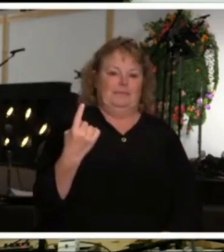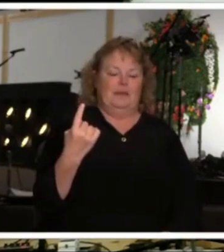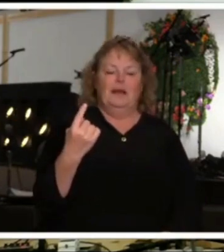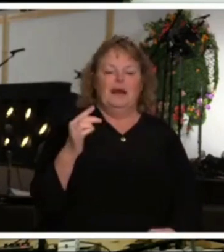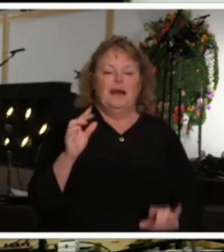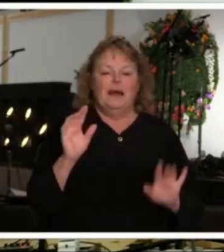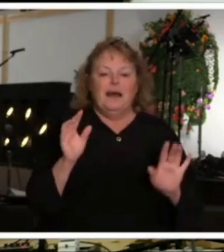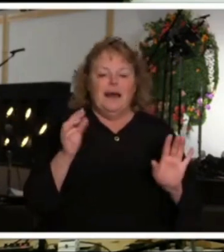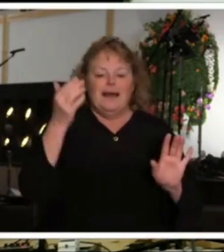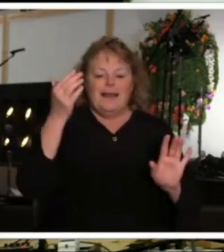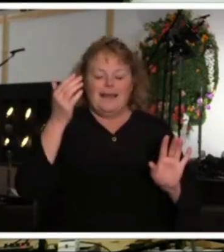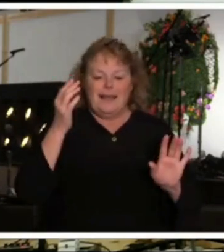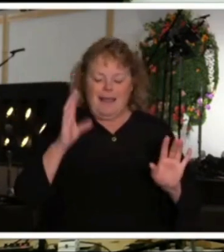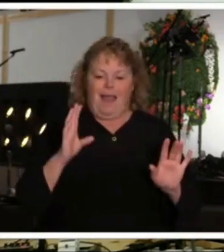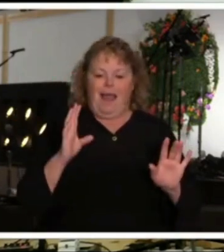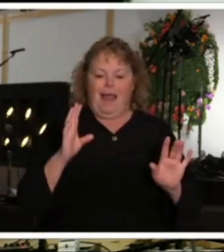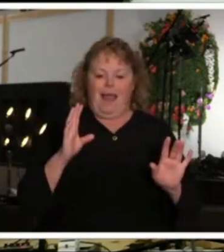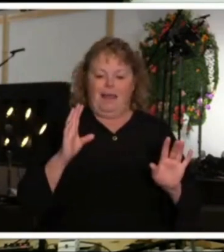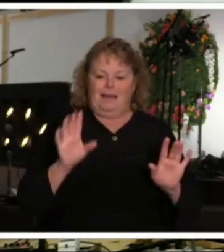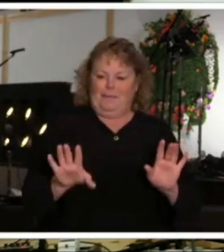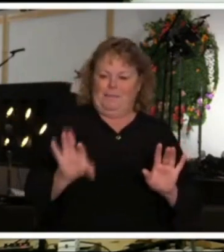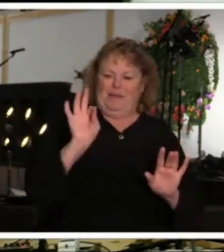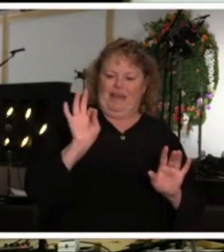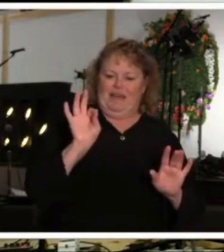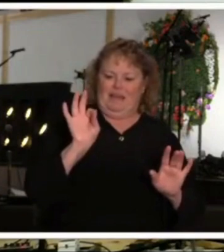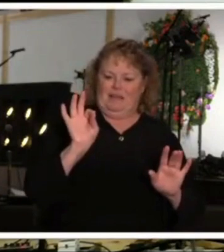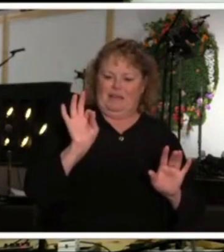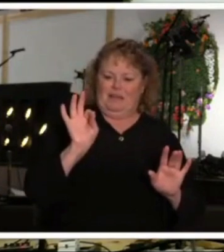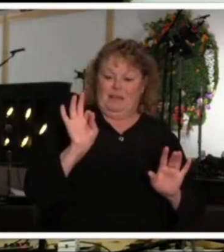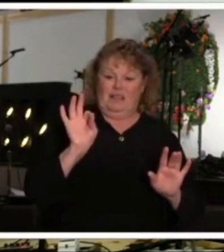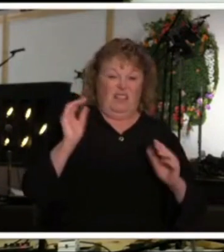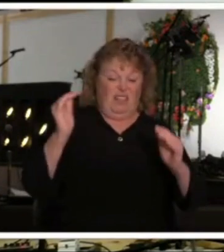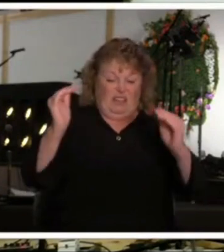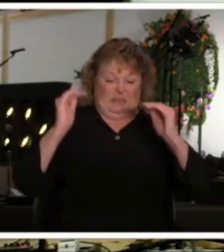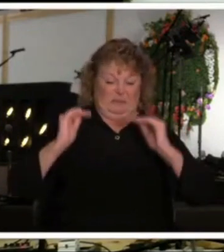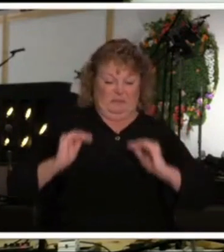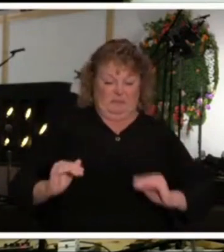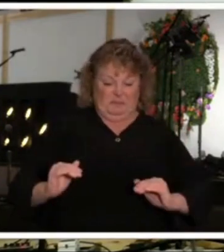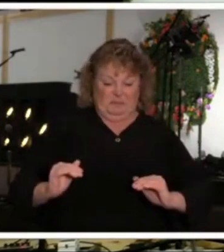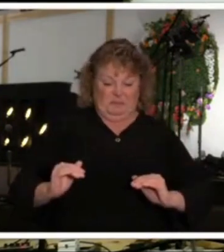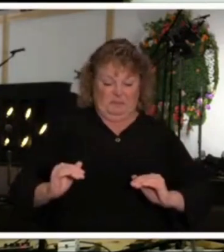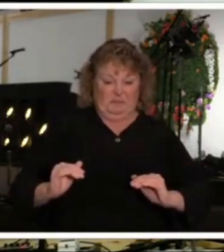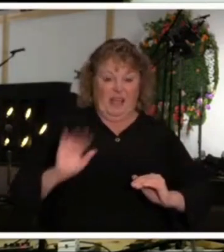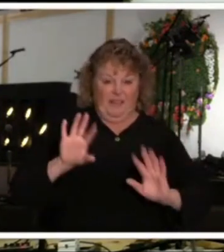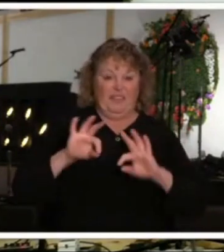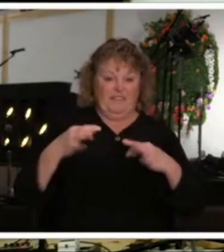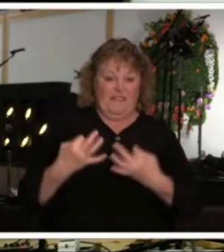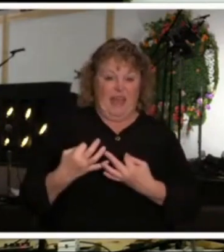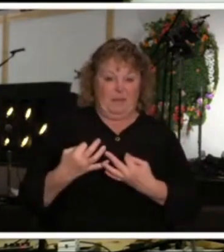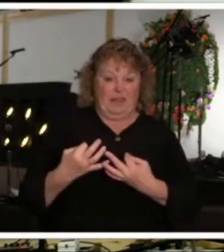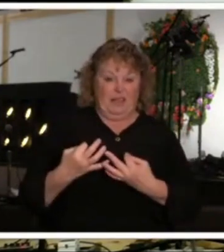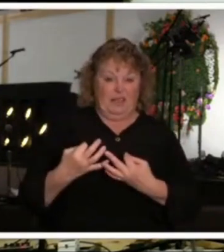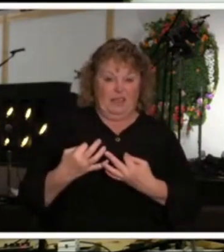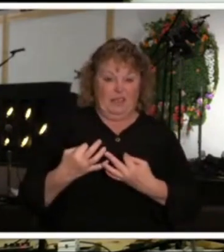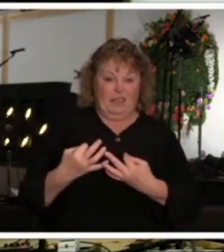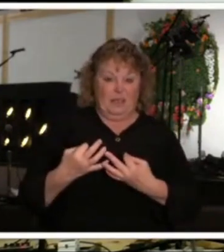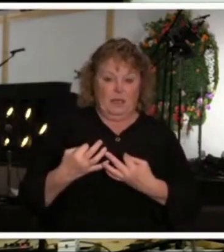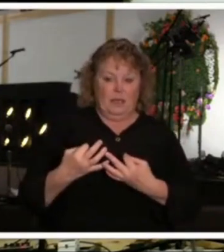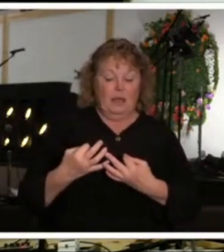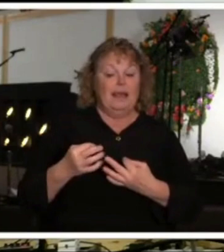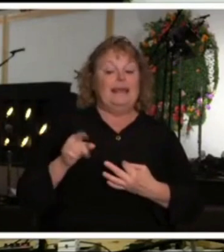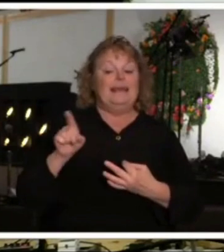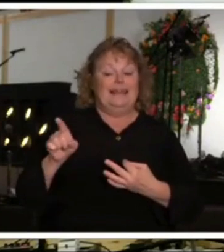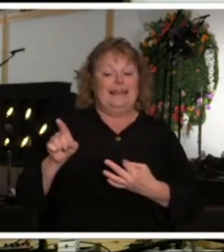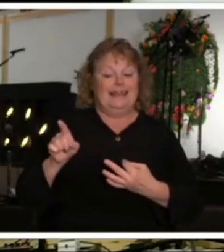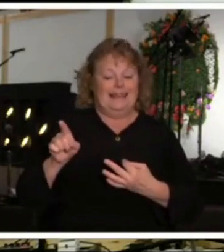God took a nobody in his own family's eyes and said he was somebody. He's a